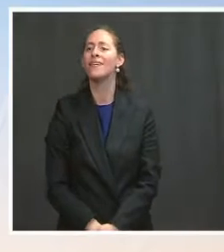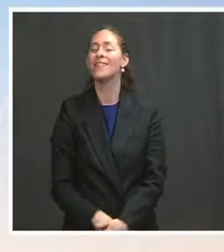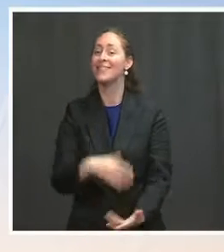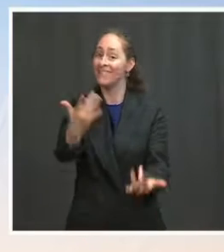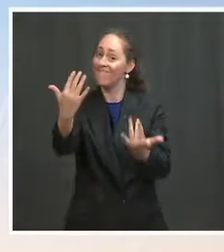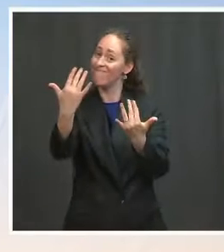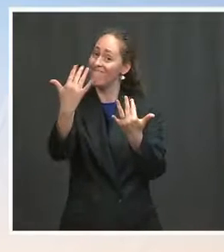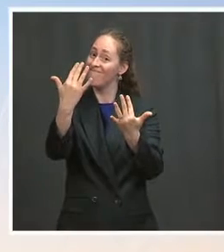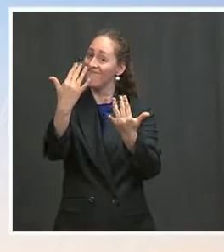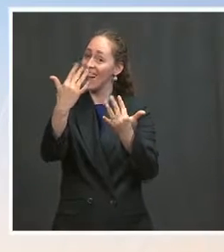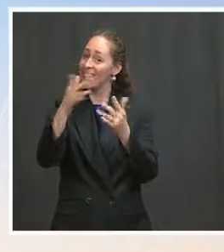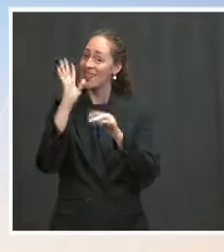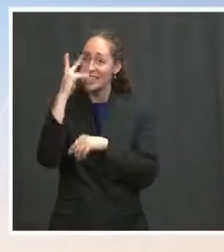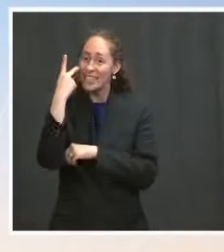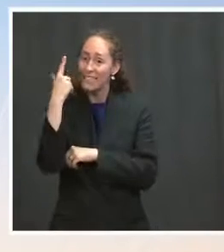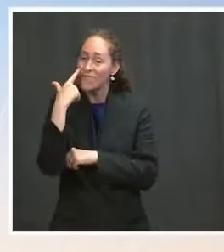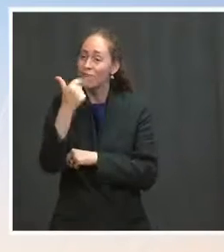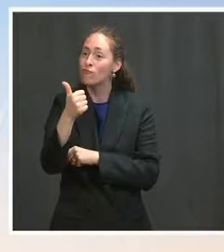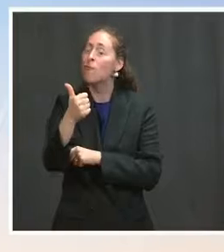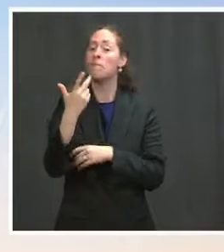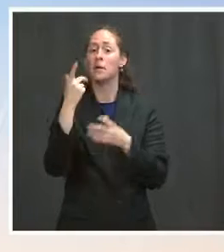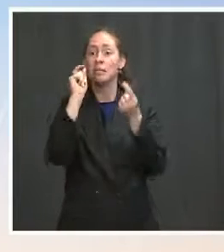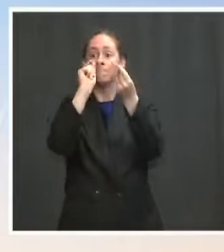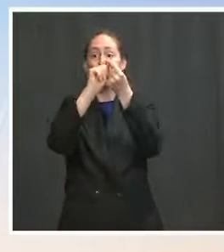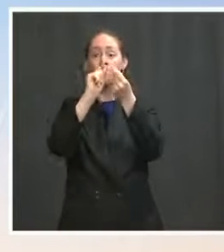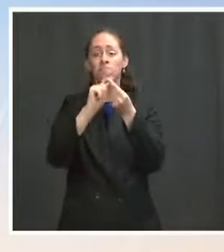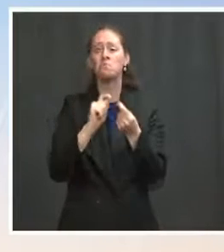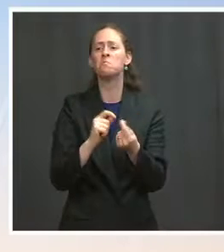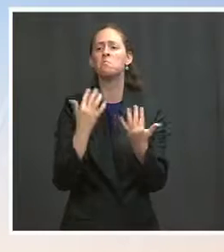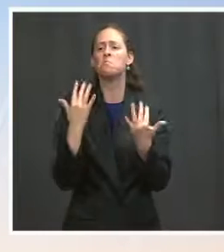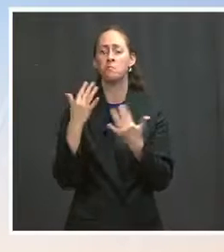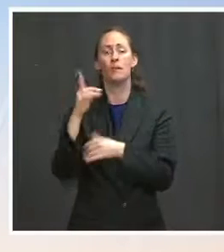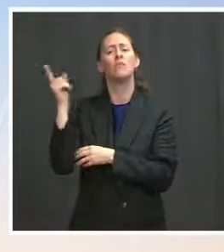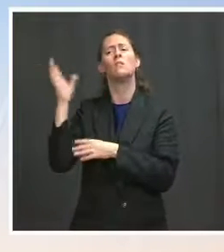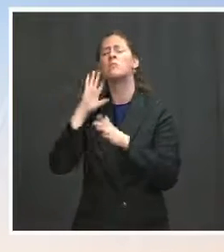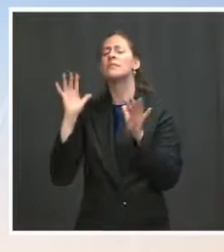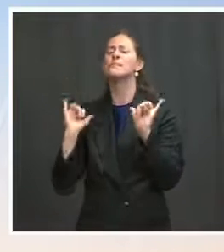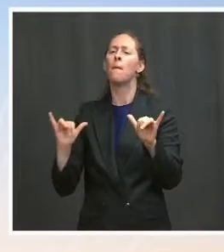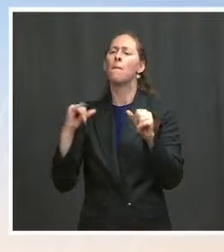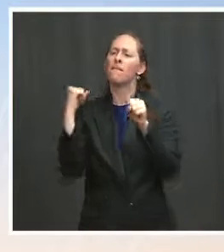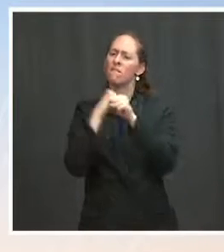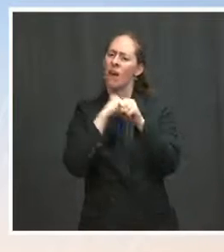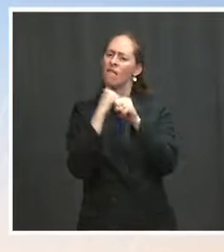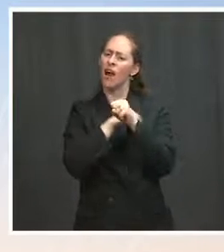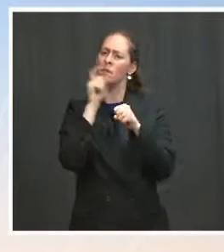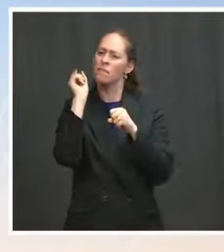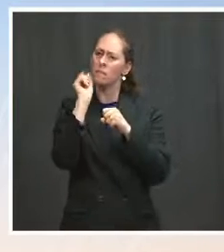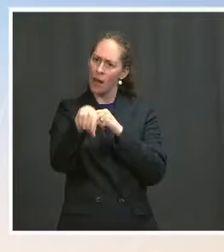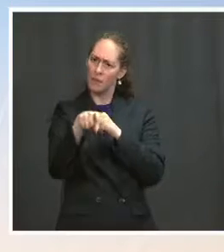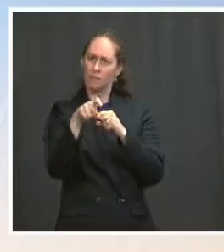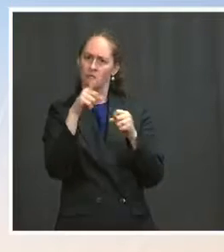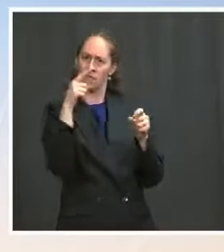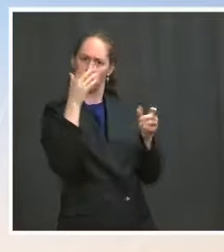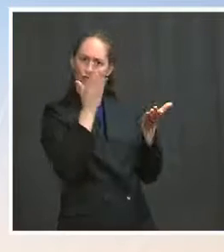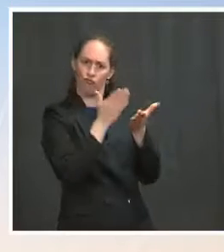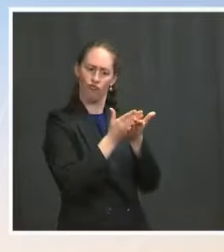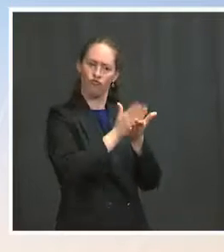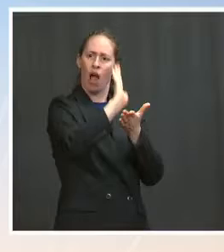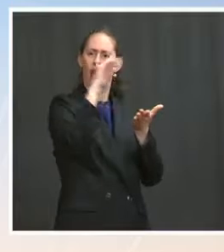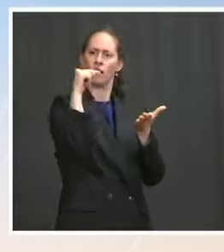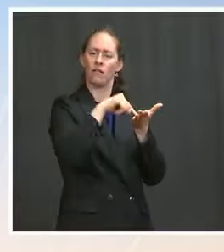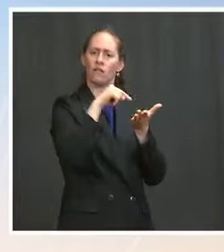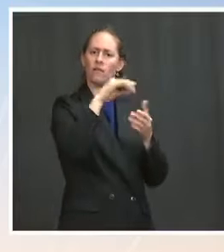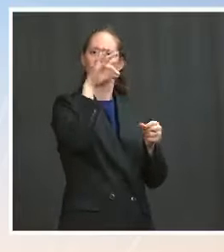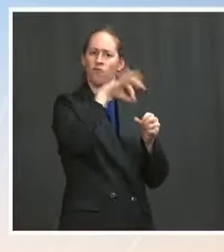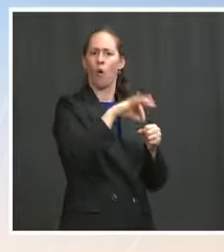to announce for you yet, but this is going to be a fight of his presidency. He believes that voting is a fundamental right for the American people. He's going to use every